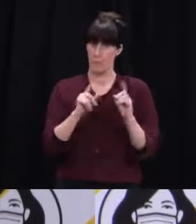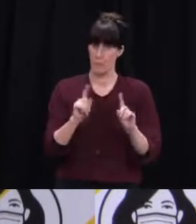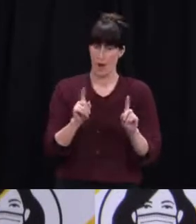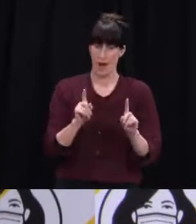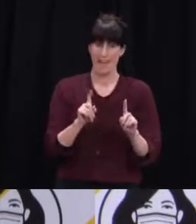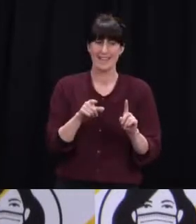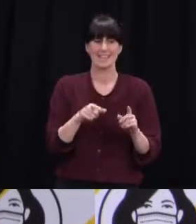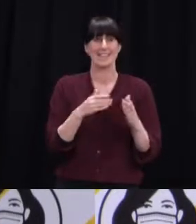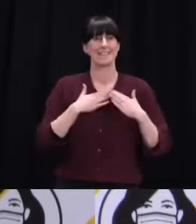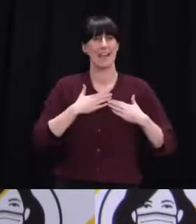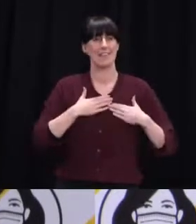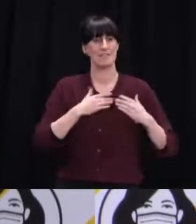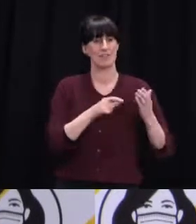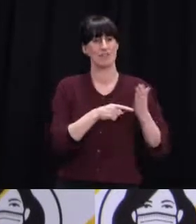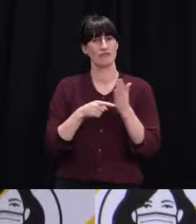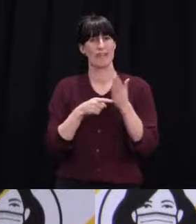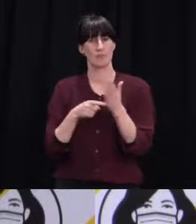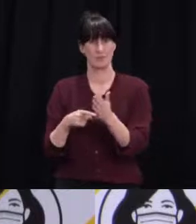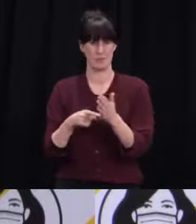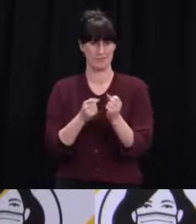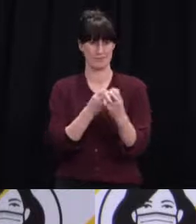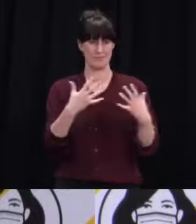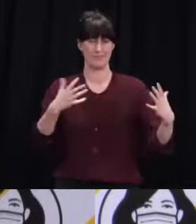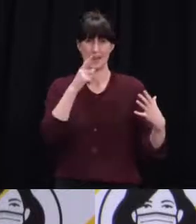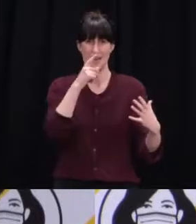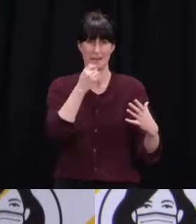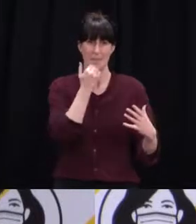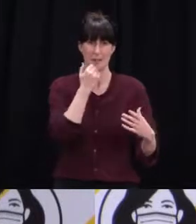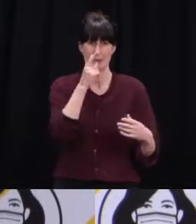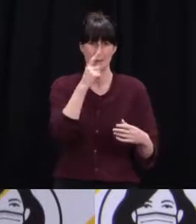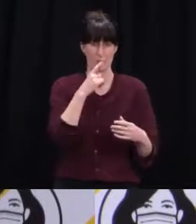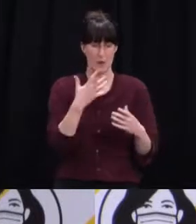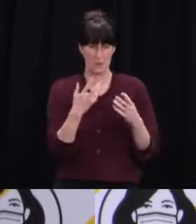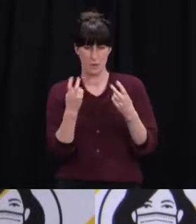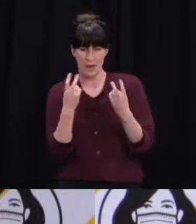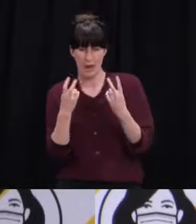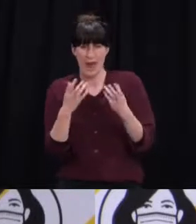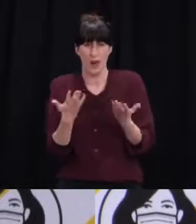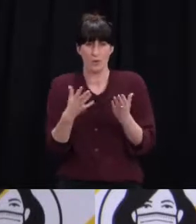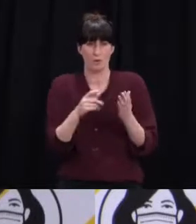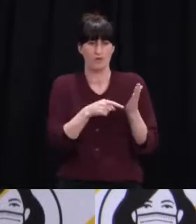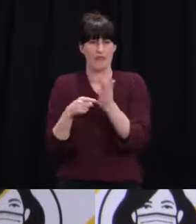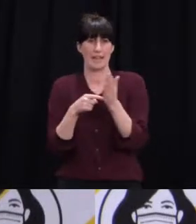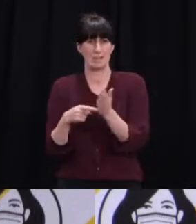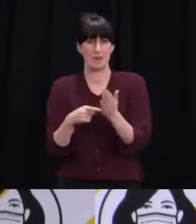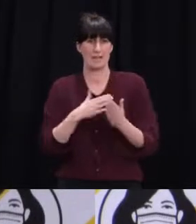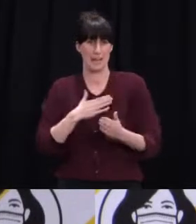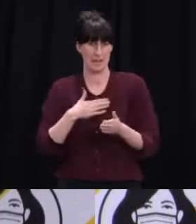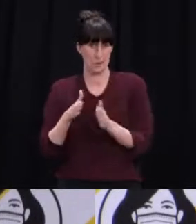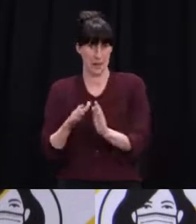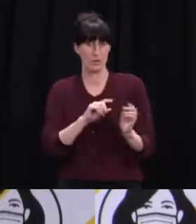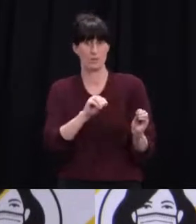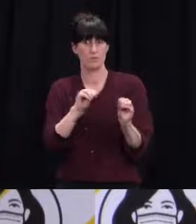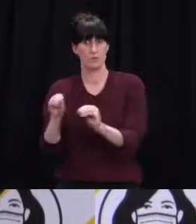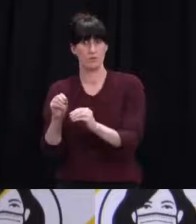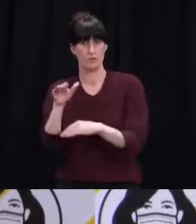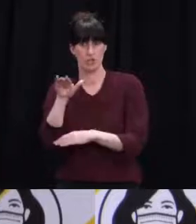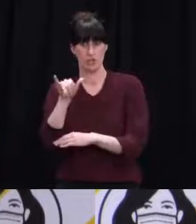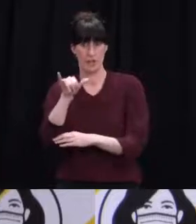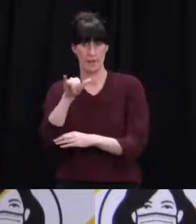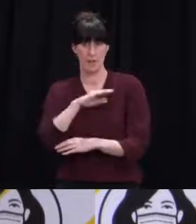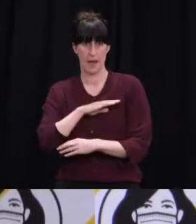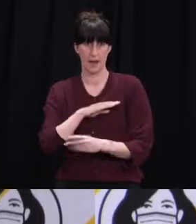60 cases, part of the issue is safe transportation of people to the managed isolation or quarantine facility as well. So it would